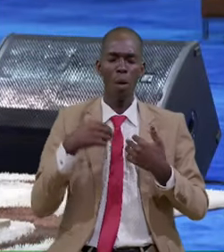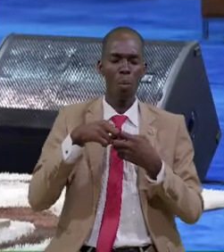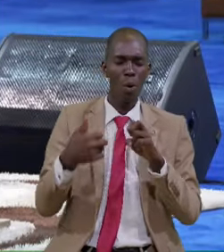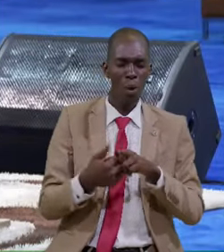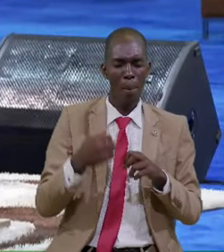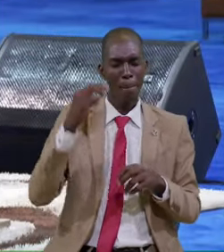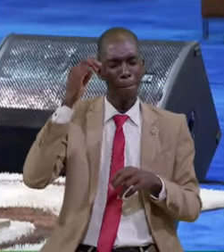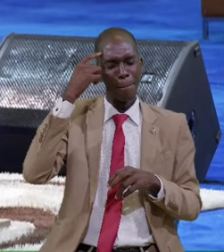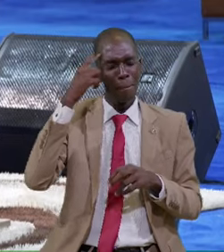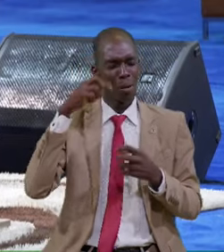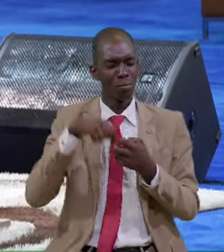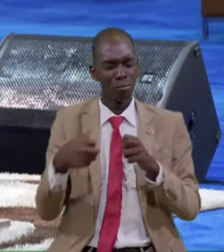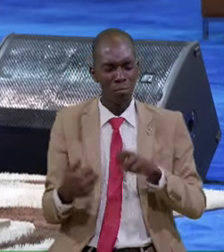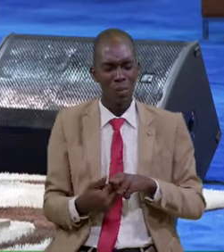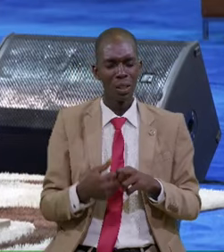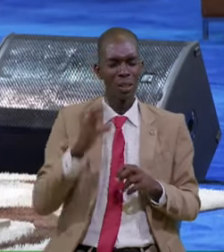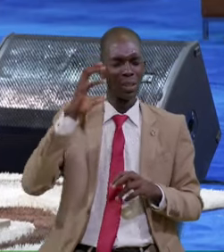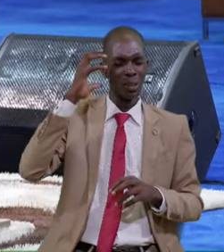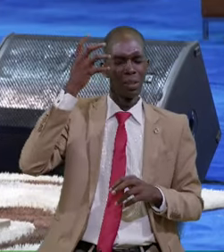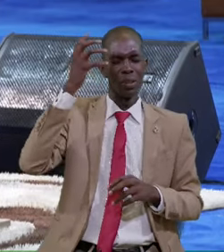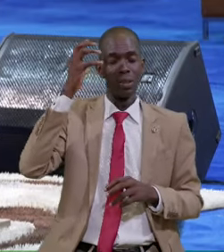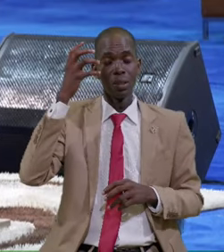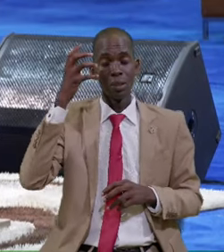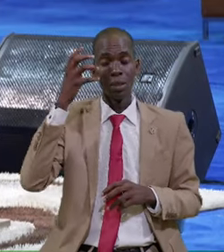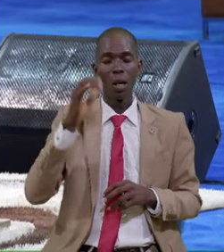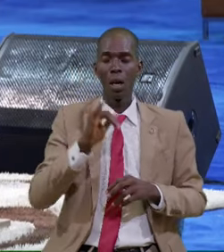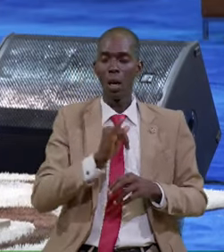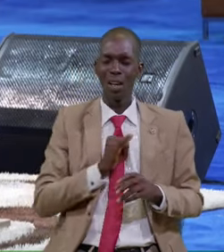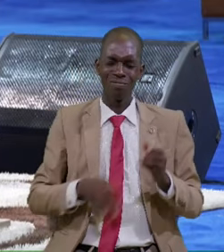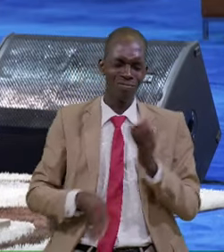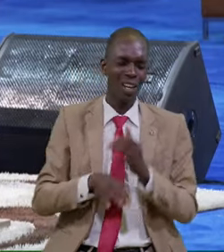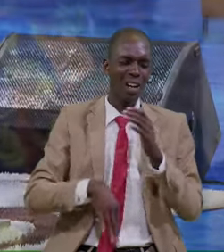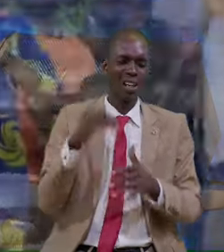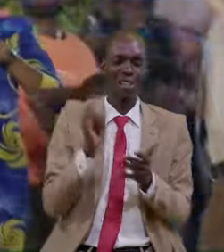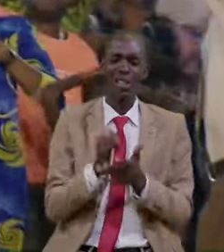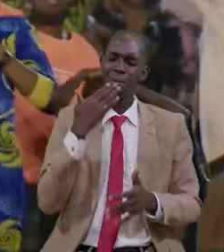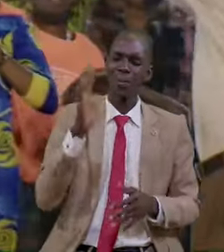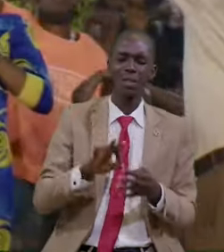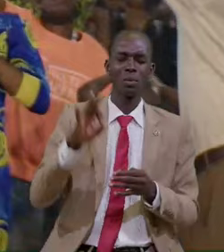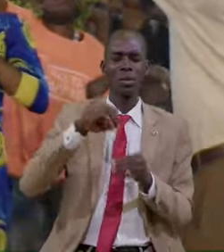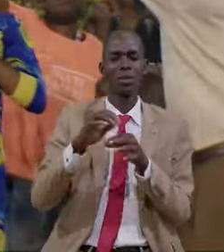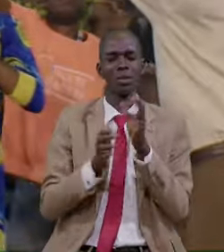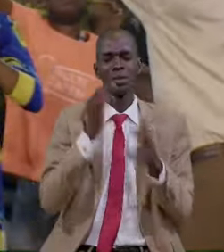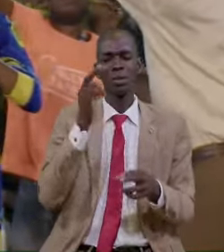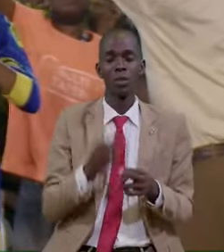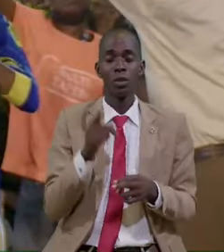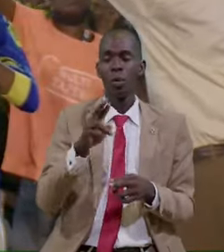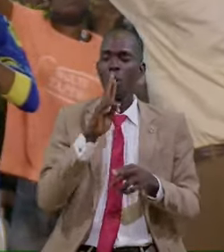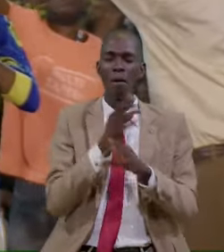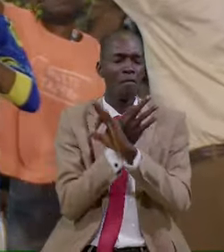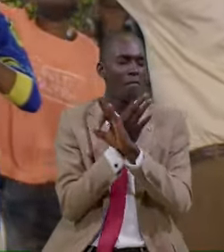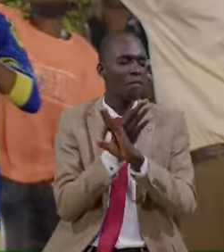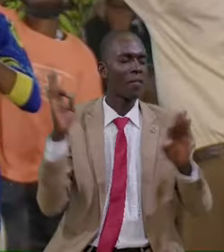problem, insanity, I cast out that evil spirit. You are free